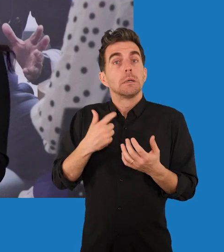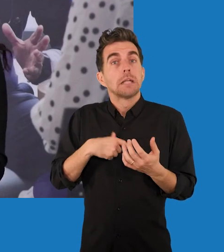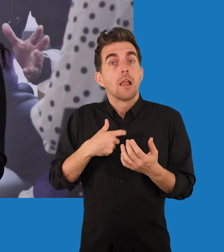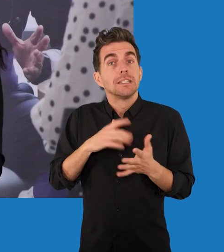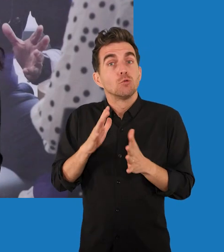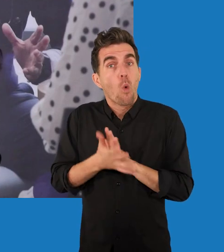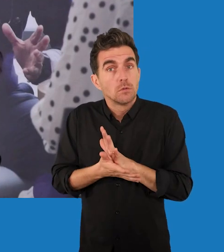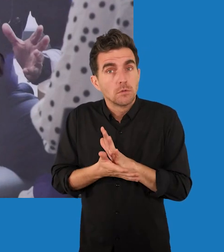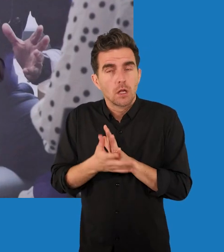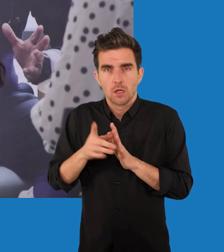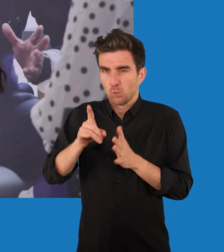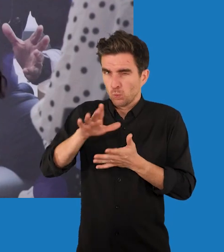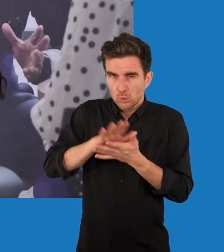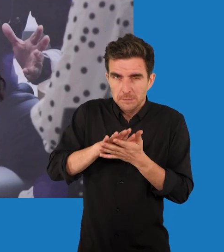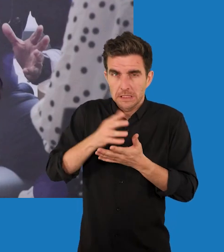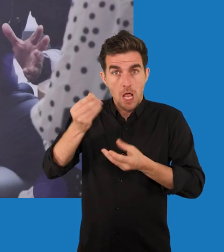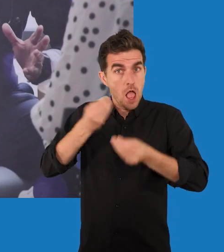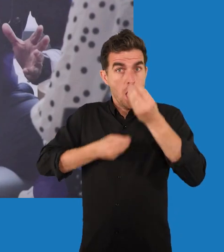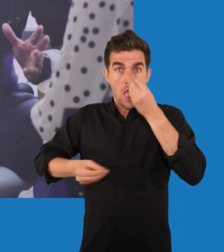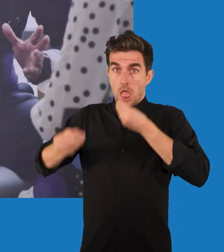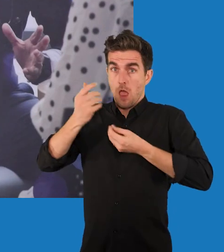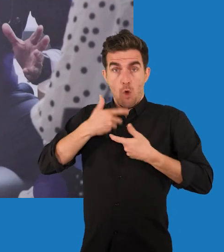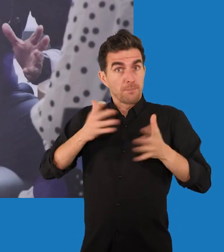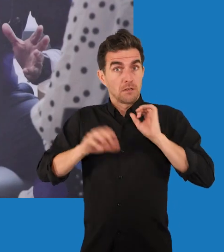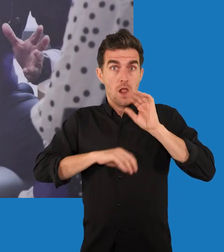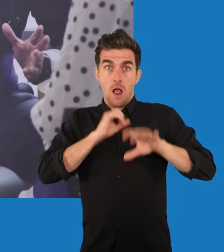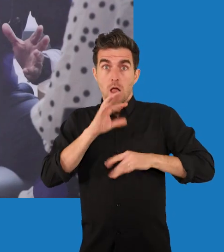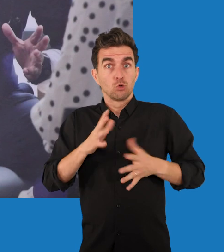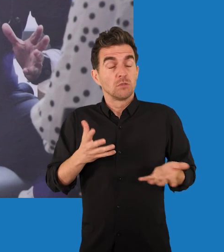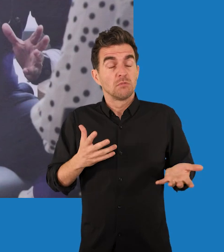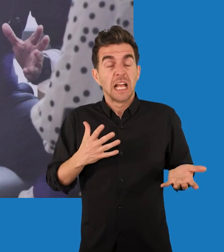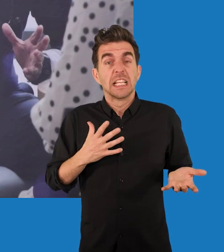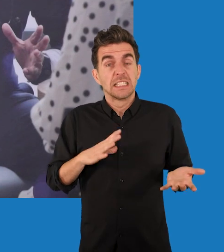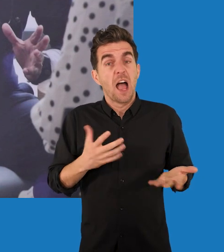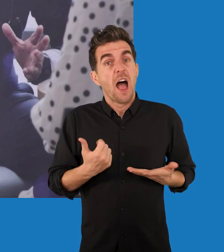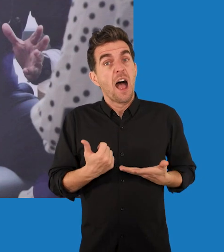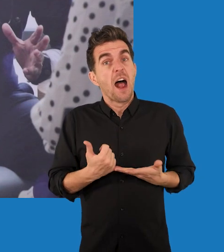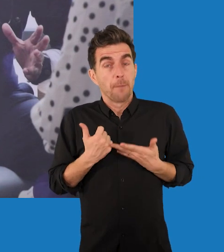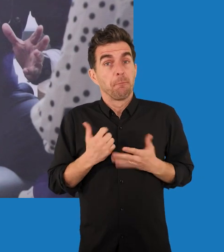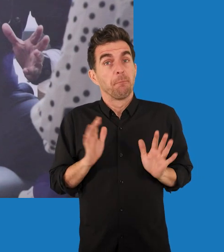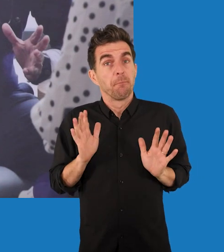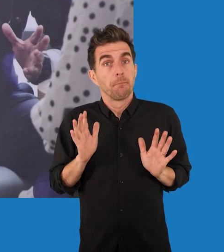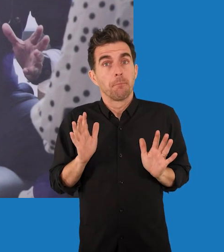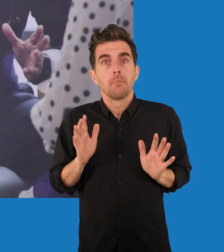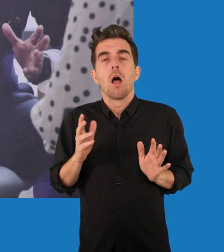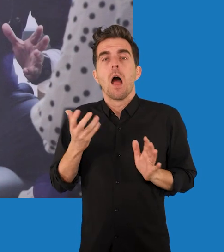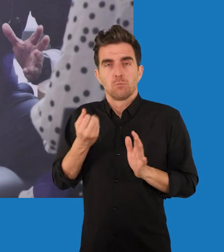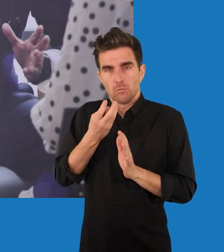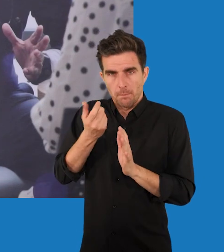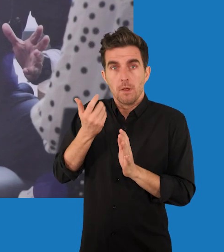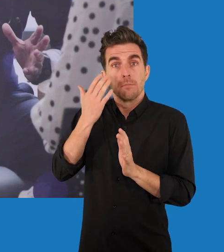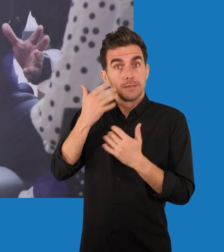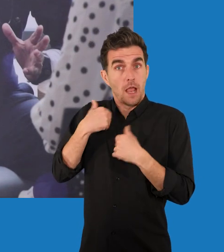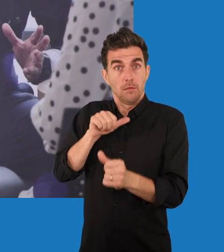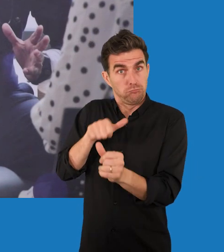with me about her personality disorder and what that meant, and that she felt that she needed help.